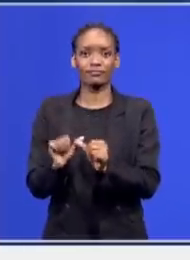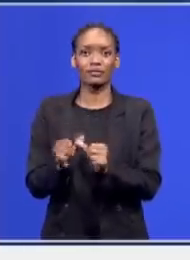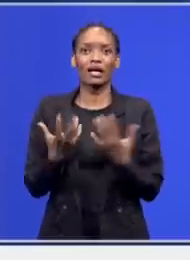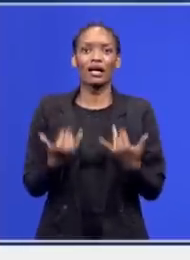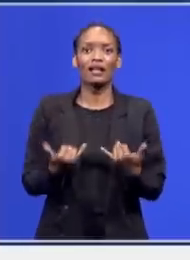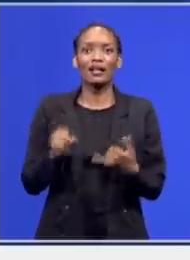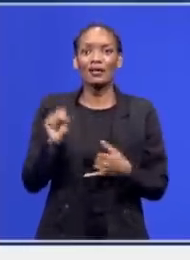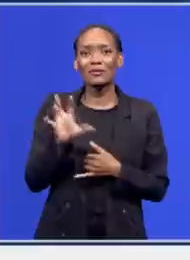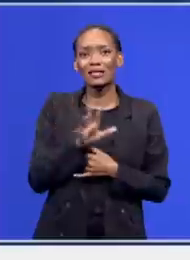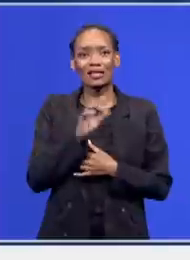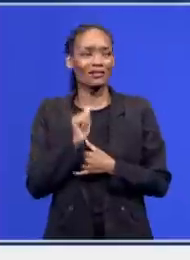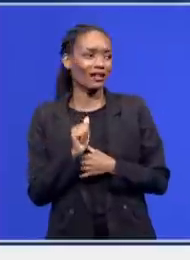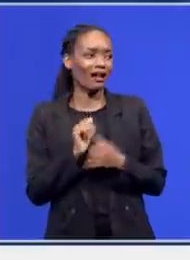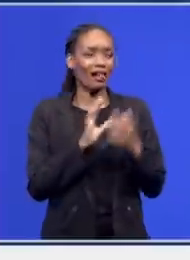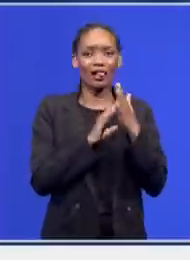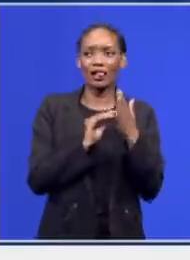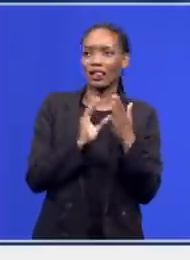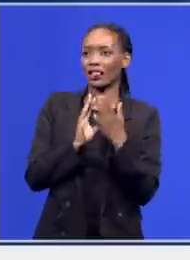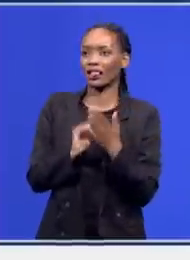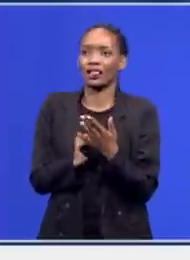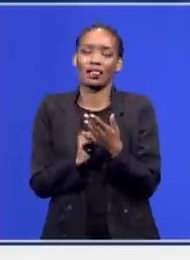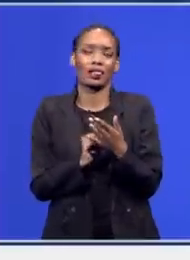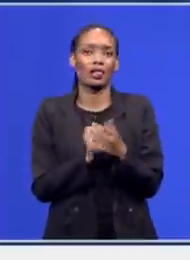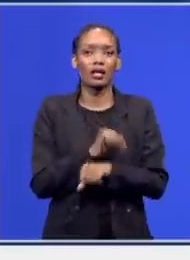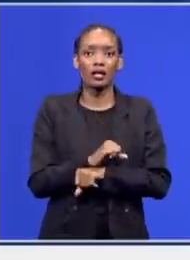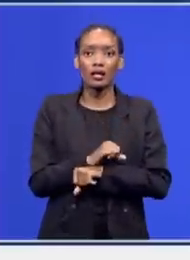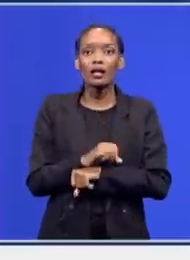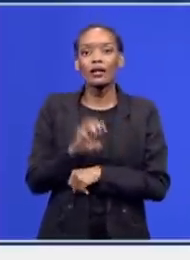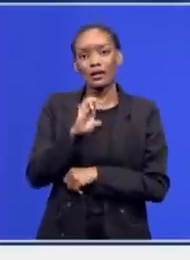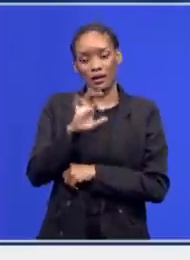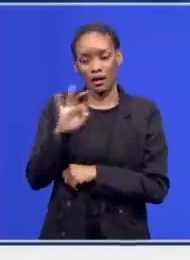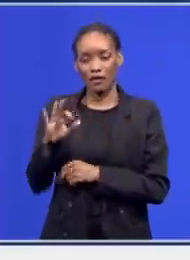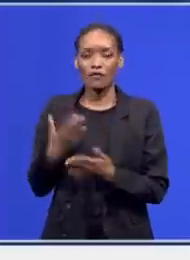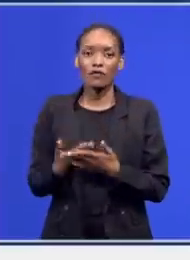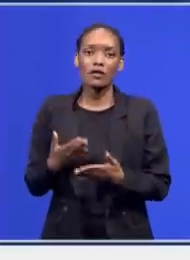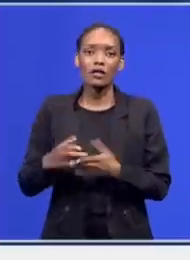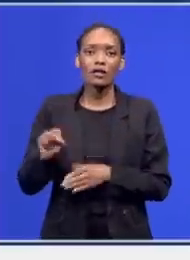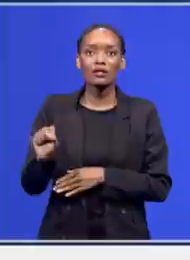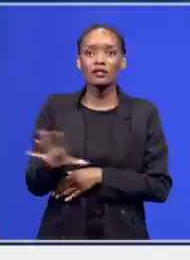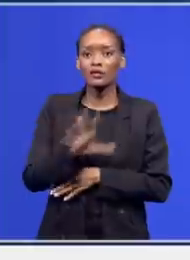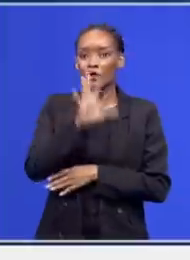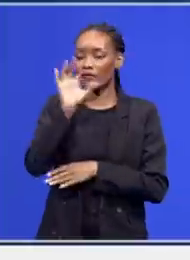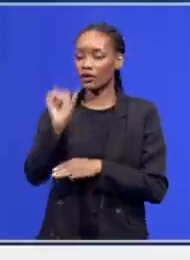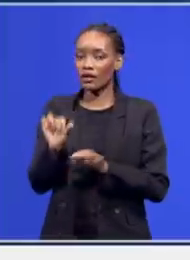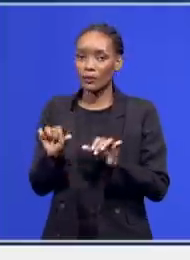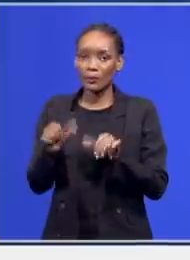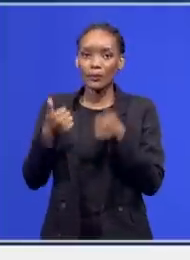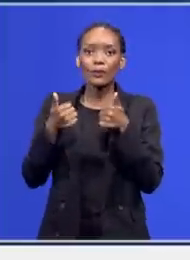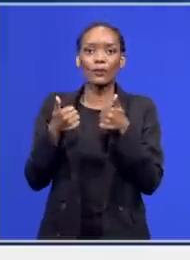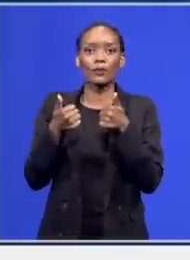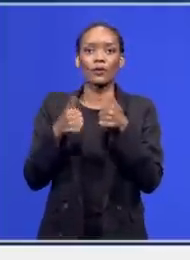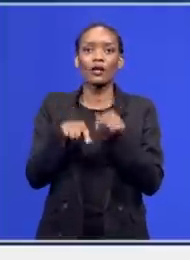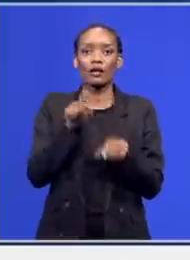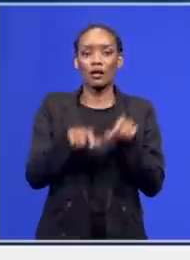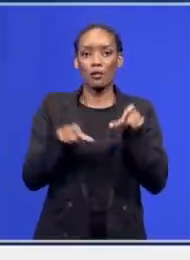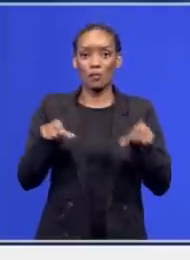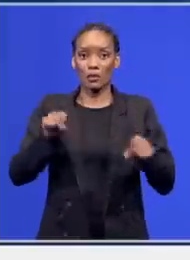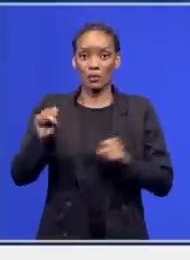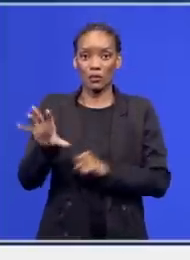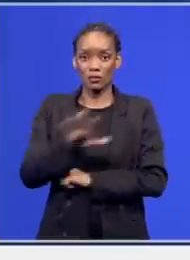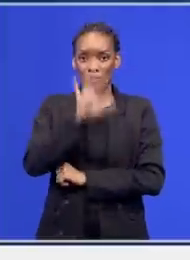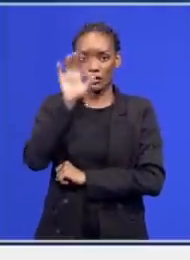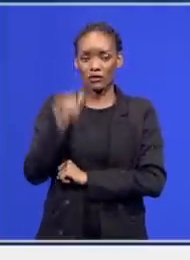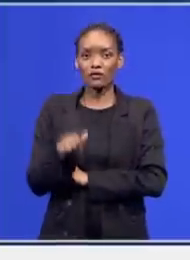state, and it's only the EFF that can get South Africa out of being a puppet state, so that the people of South Africa must